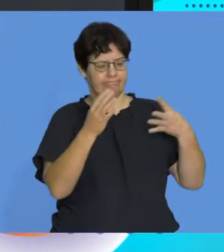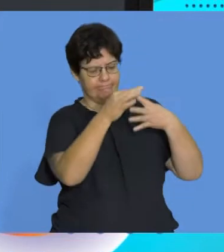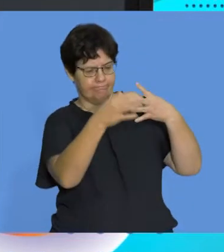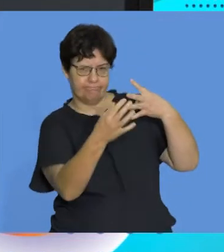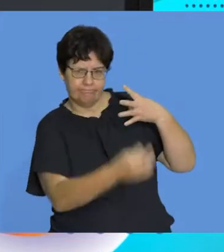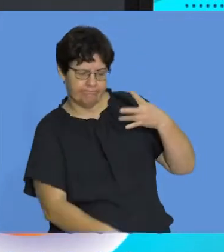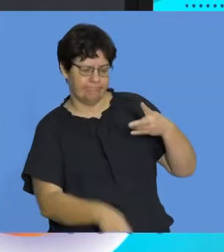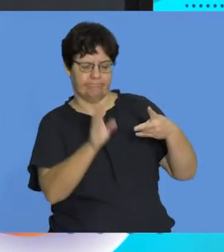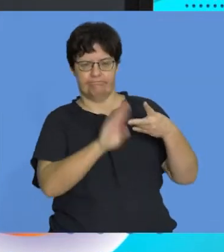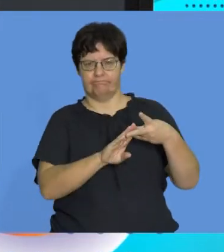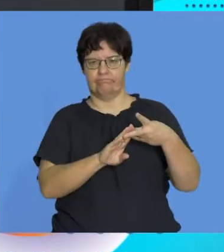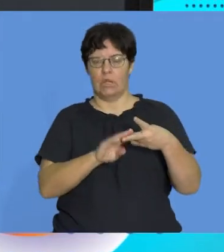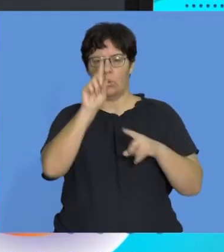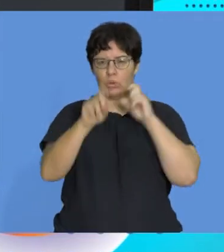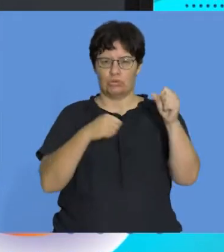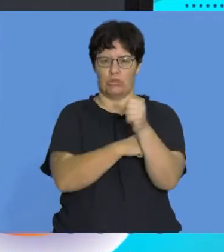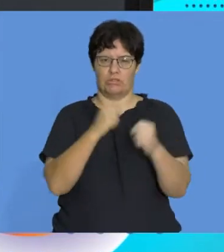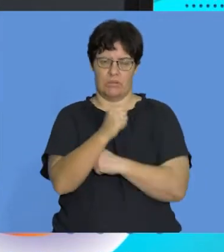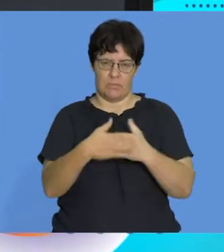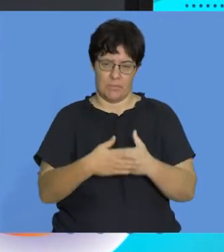as structured questions.